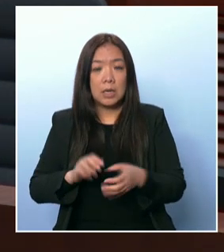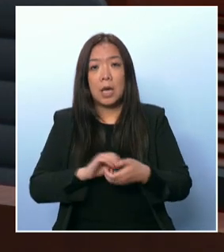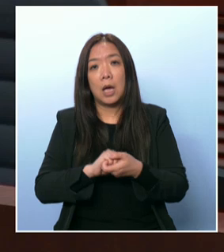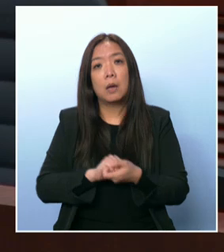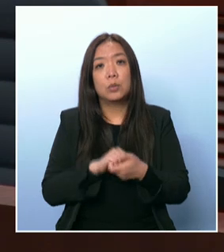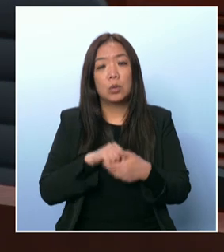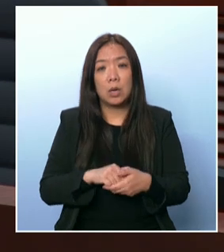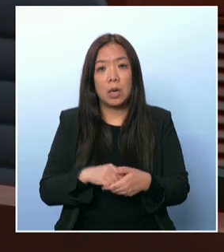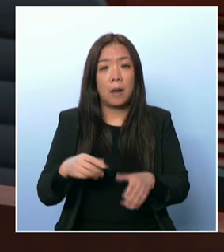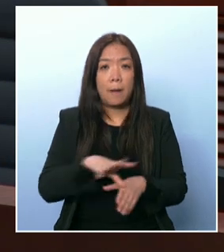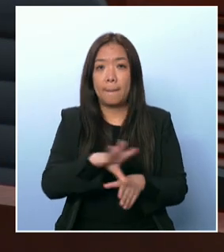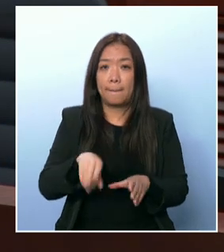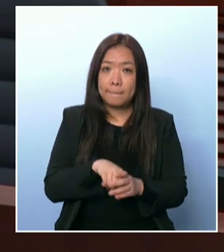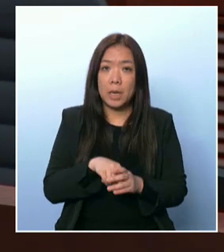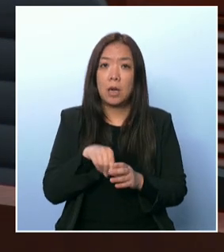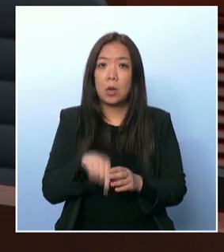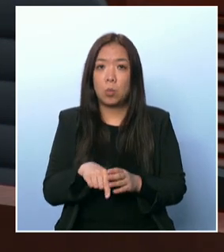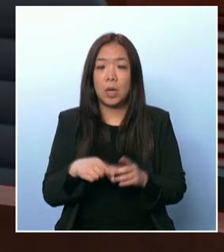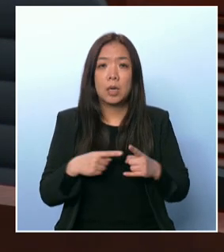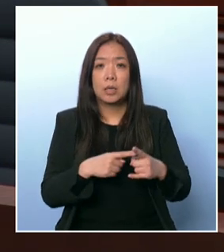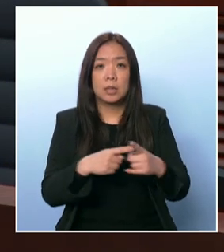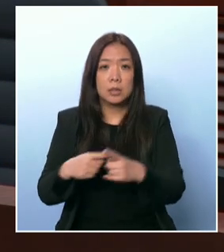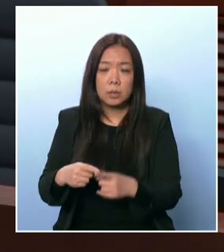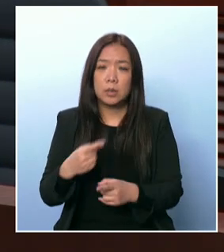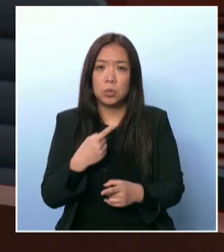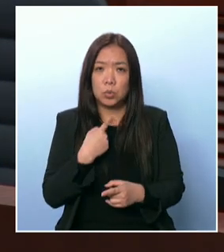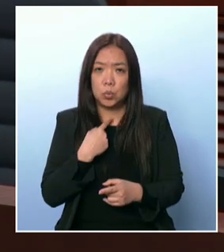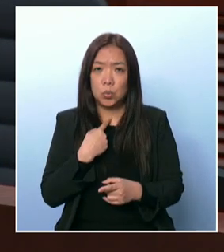on covering these